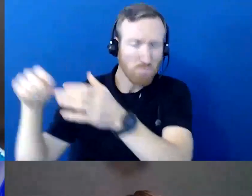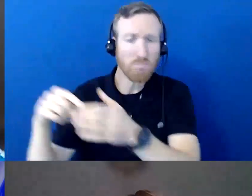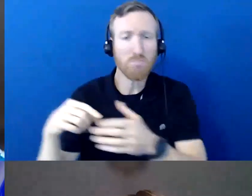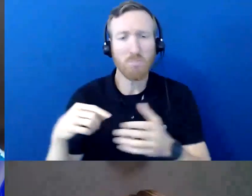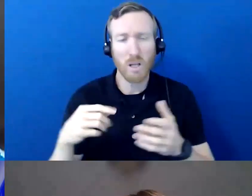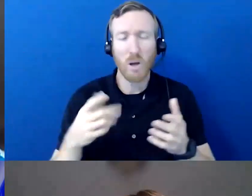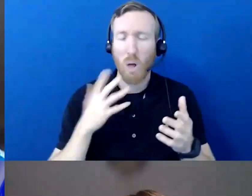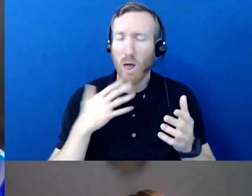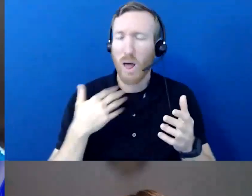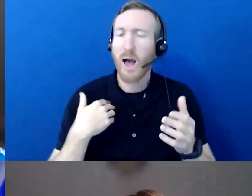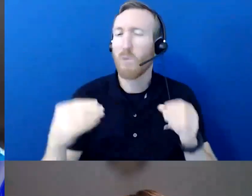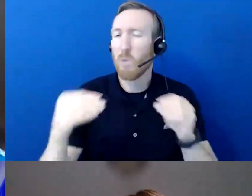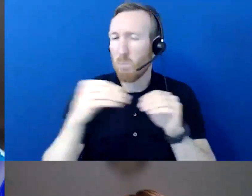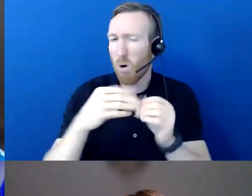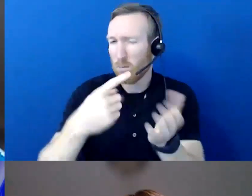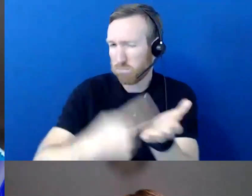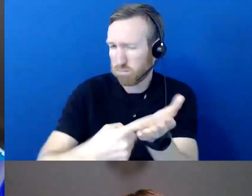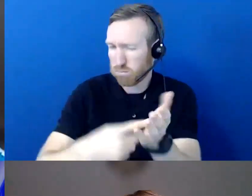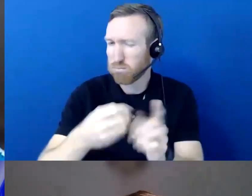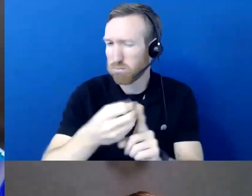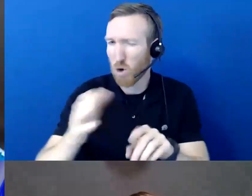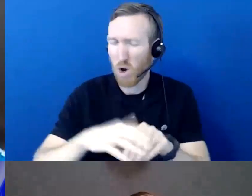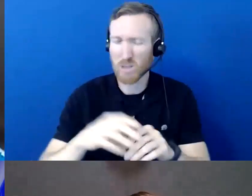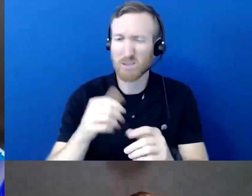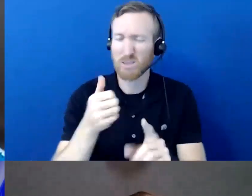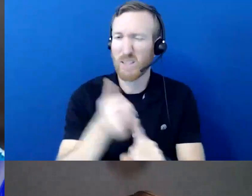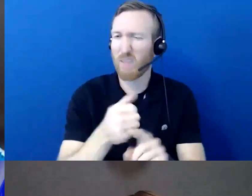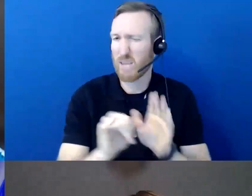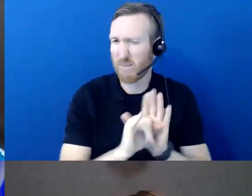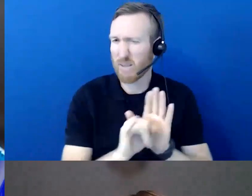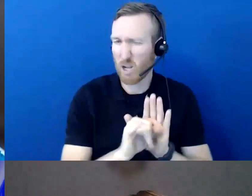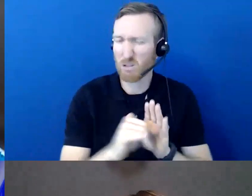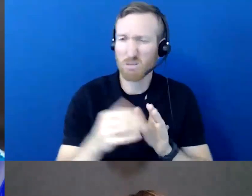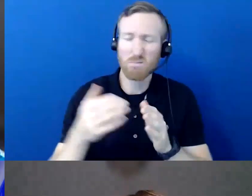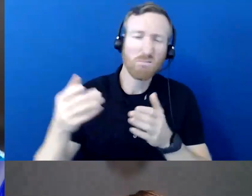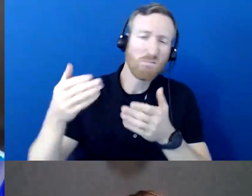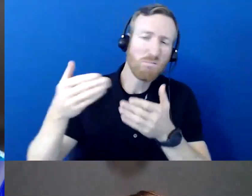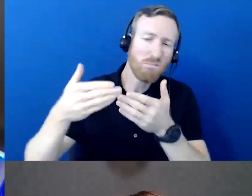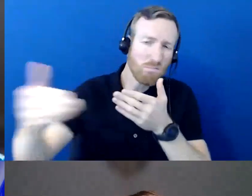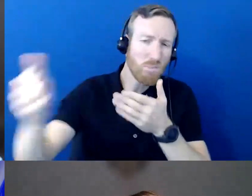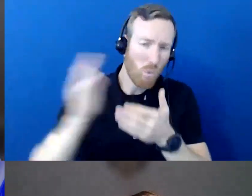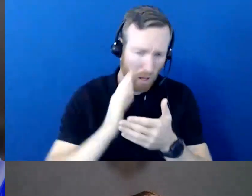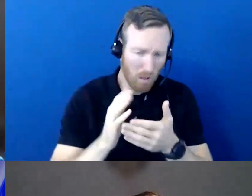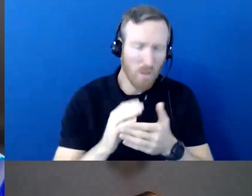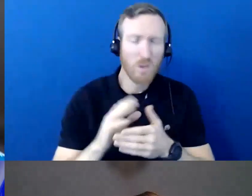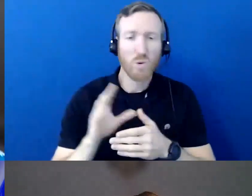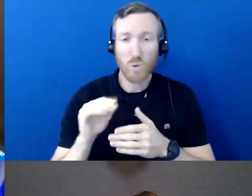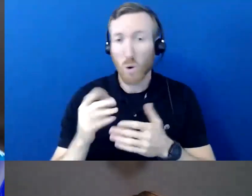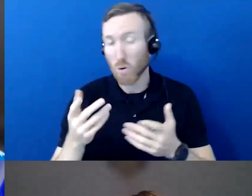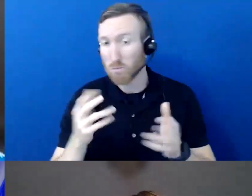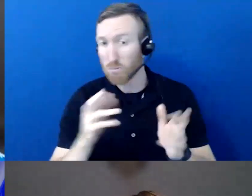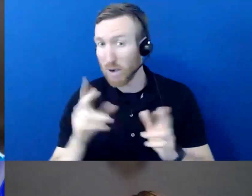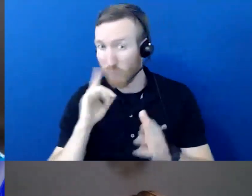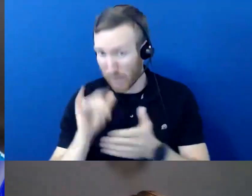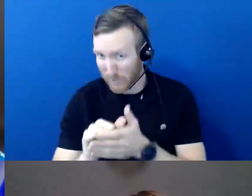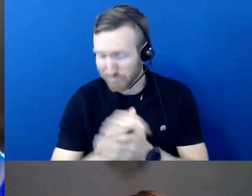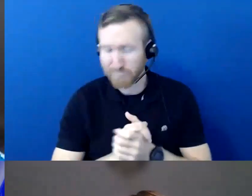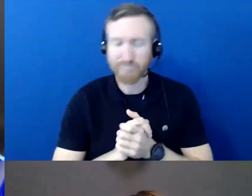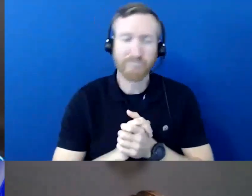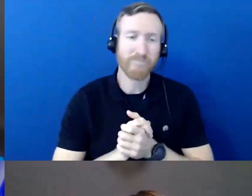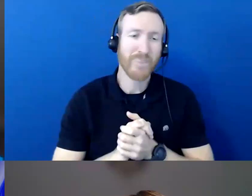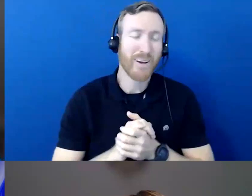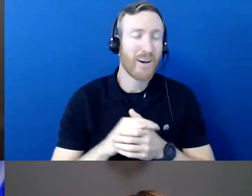the topic of self-ID in the coming weeks. So please stay tuned. And again,